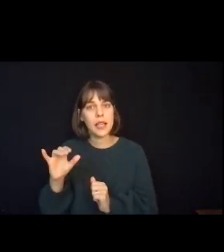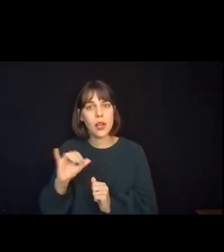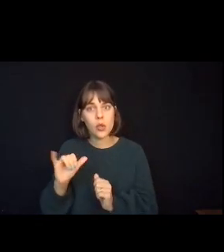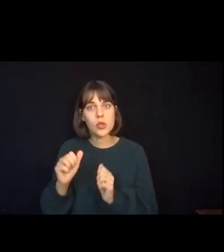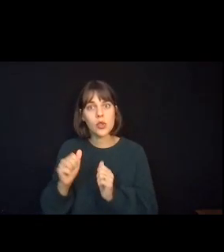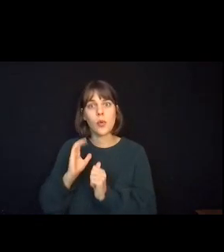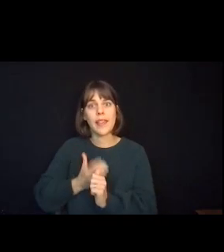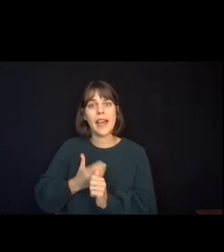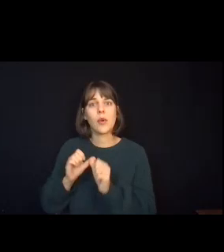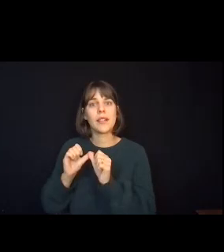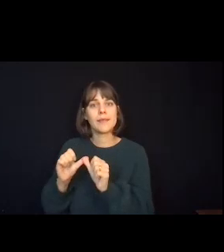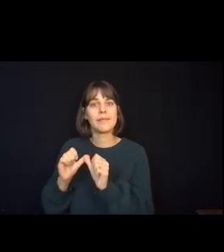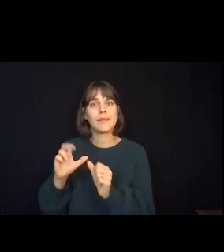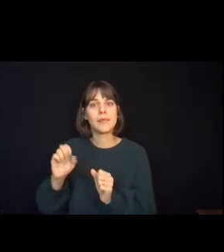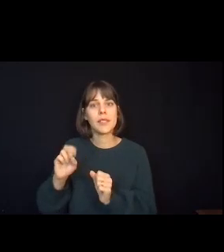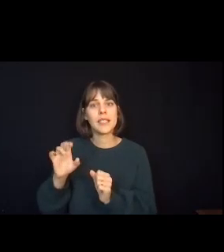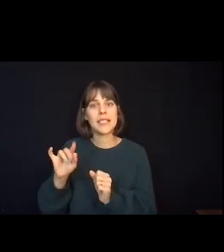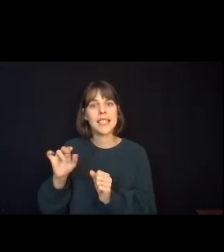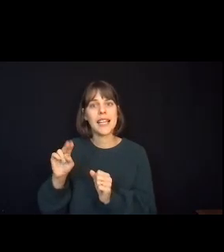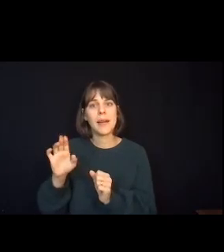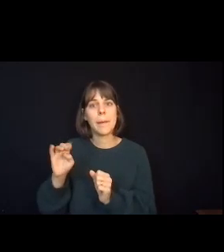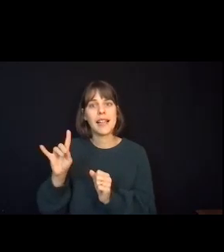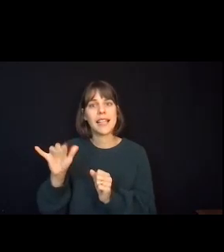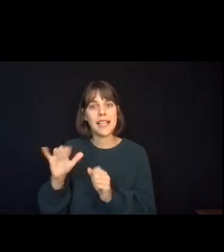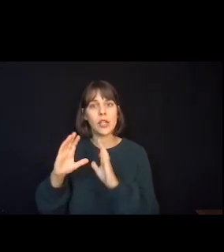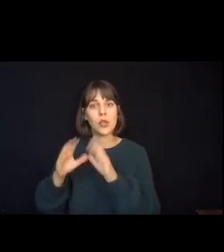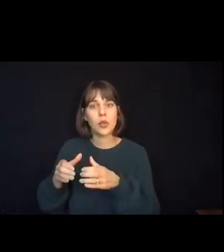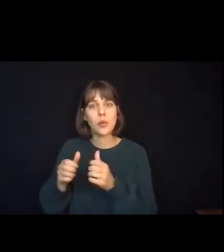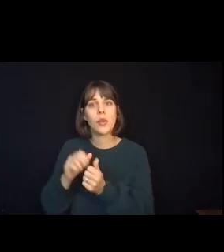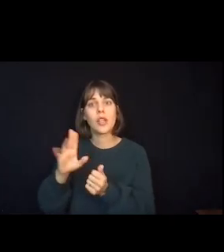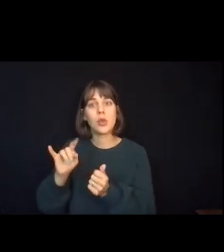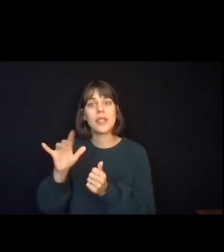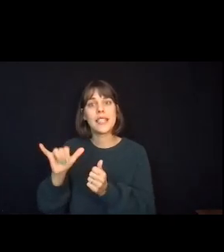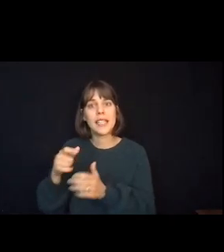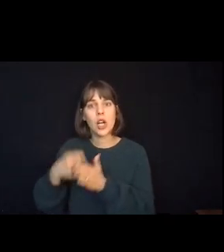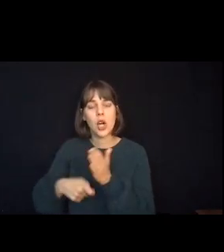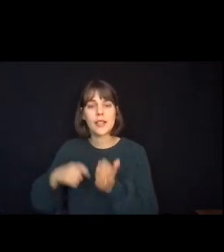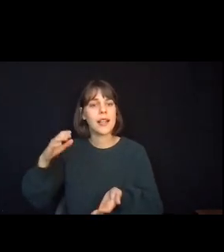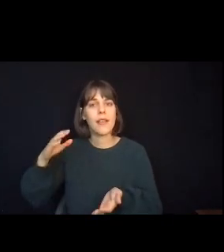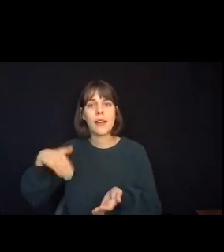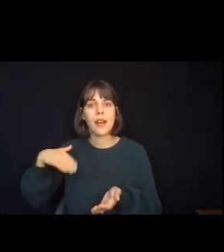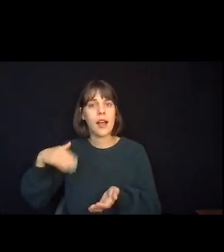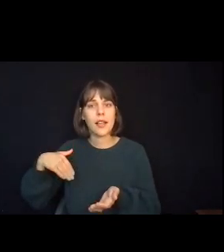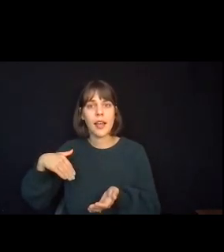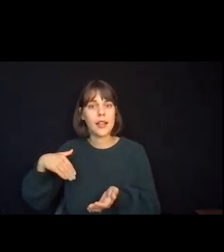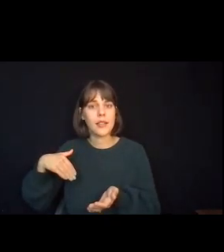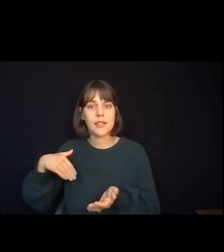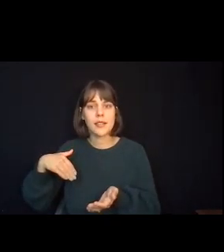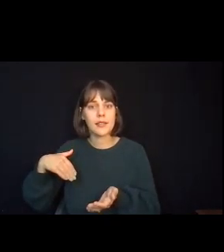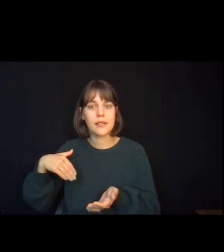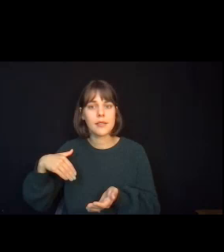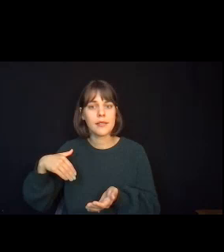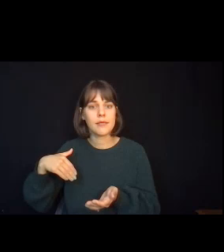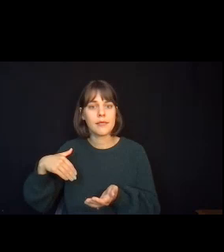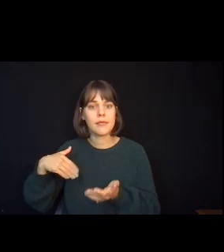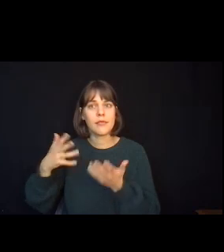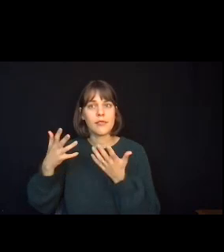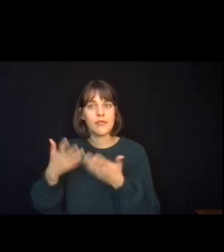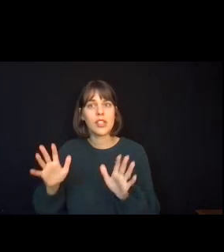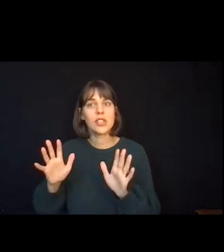our sustainability group around our utility costs that have not yet come to an end,